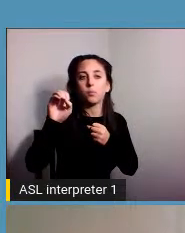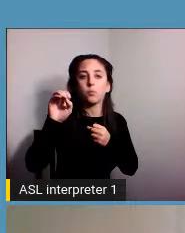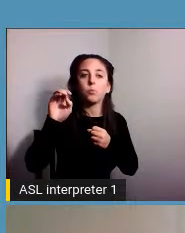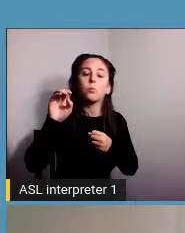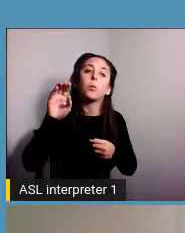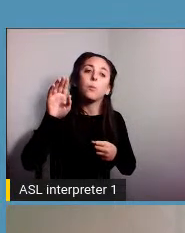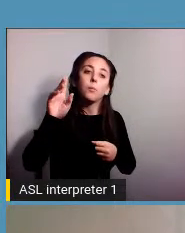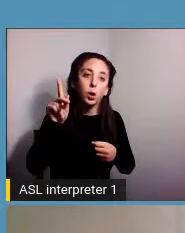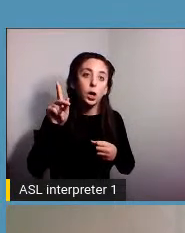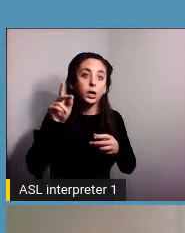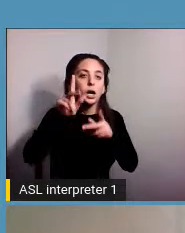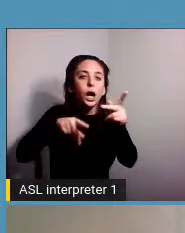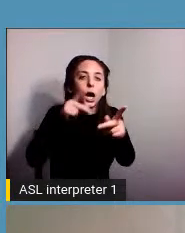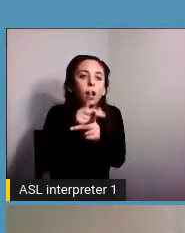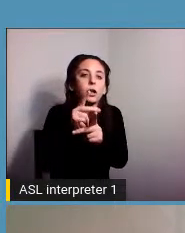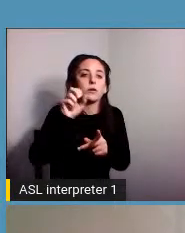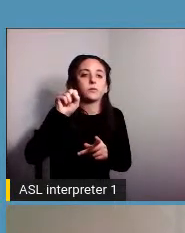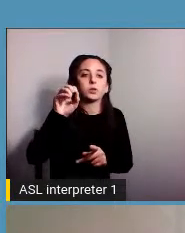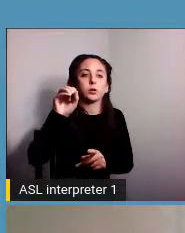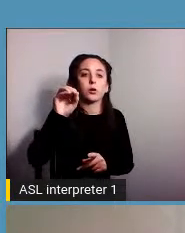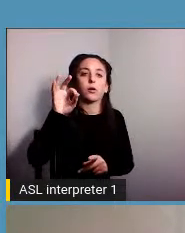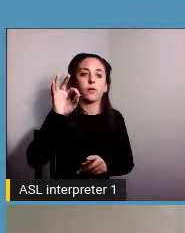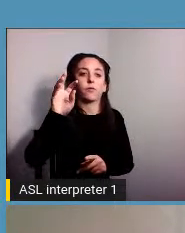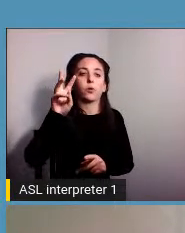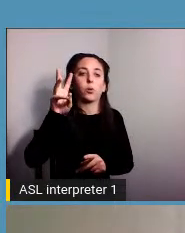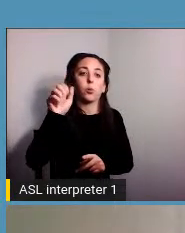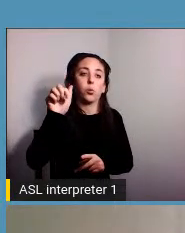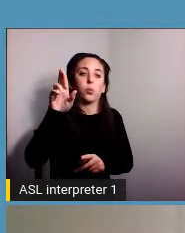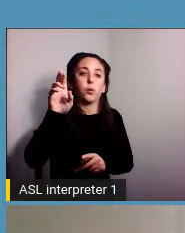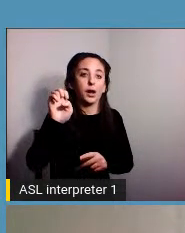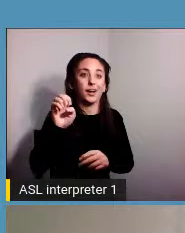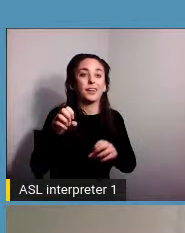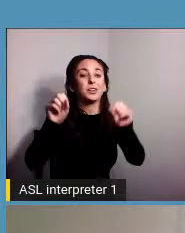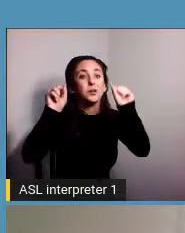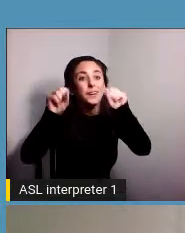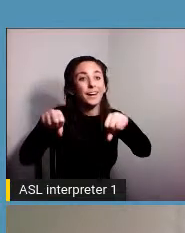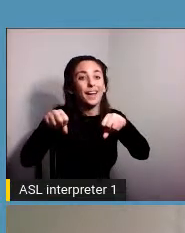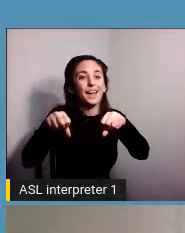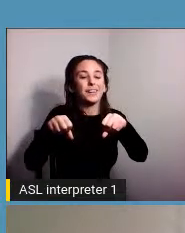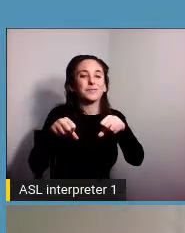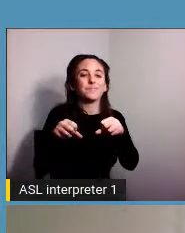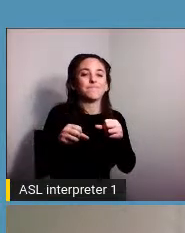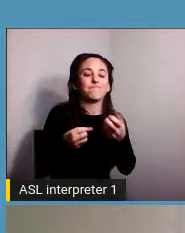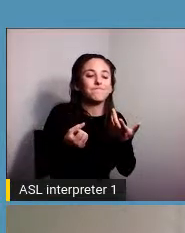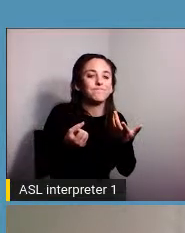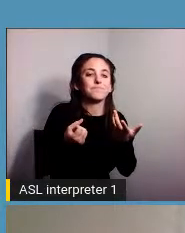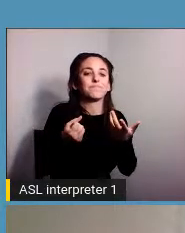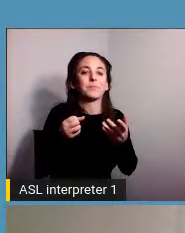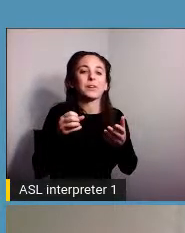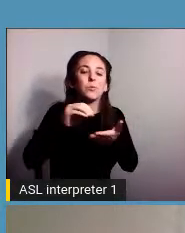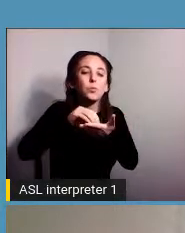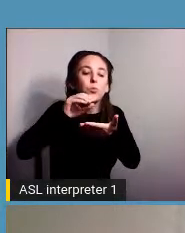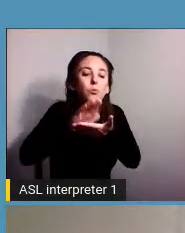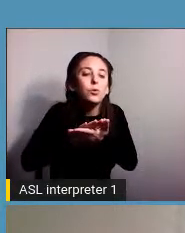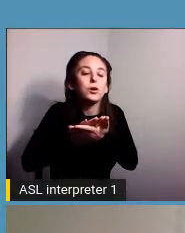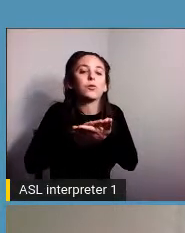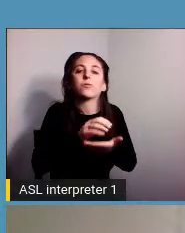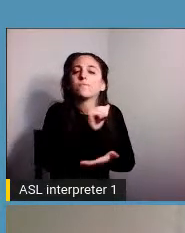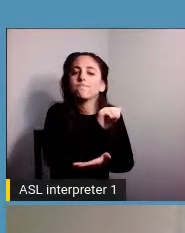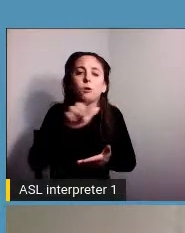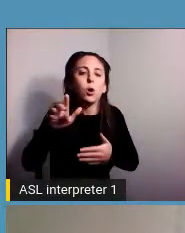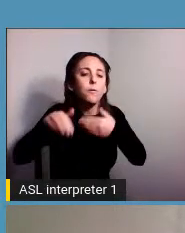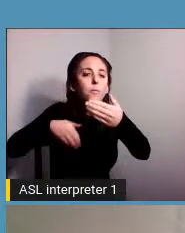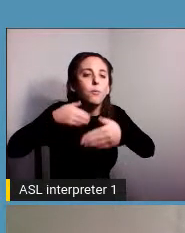time. The 1.0 release is coming out in the next few weeks, and this is open source software that has had some